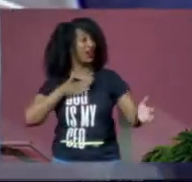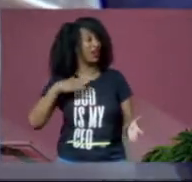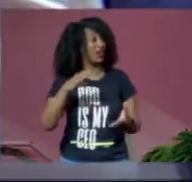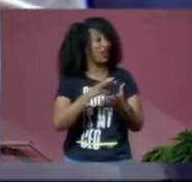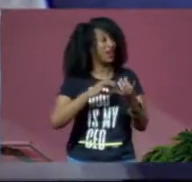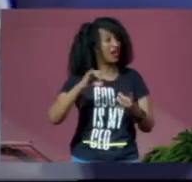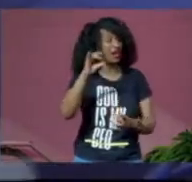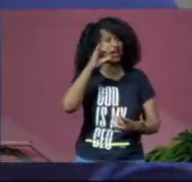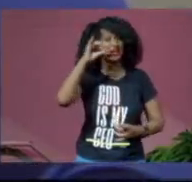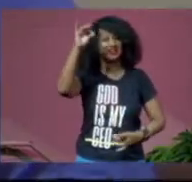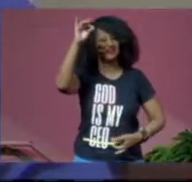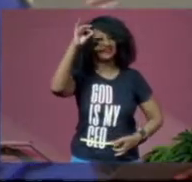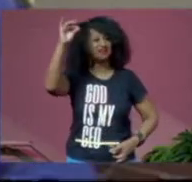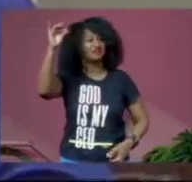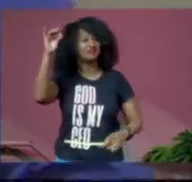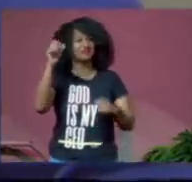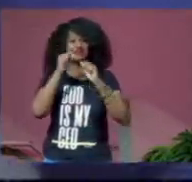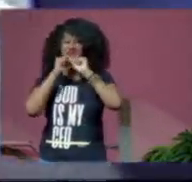soul.